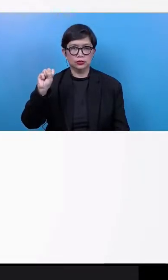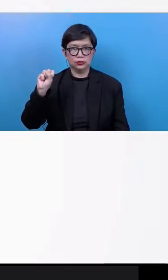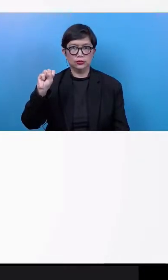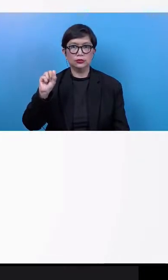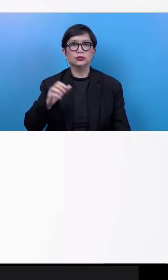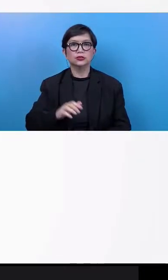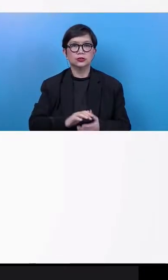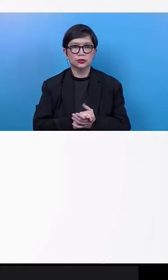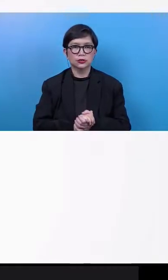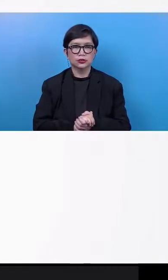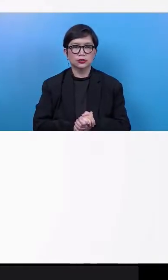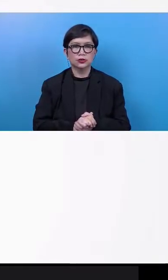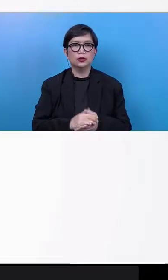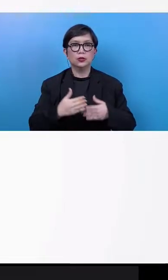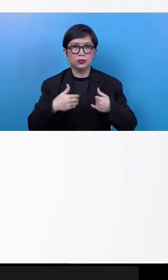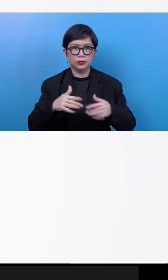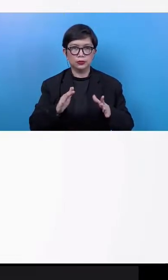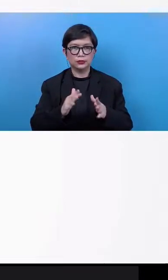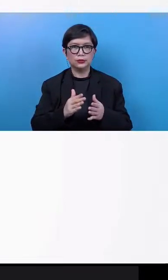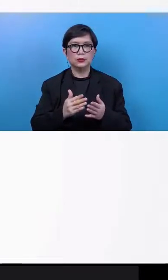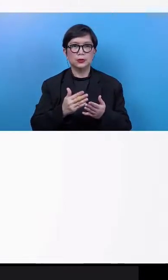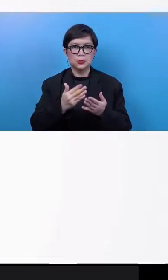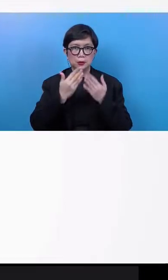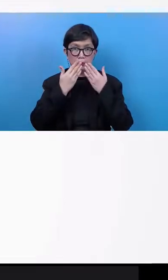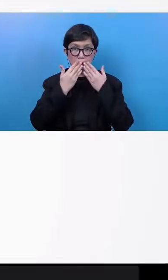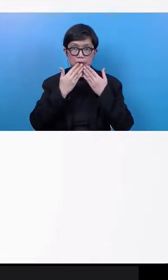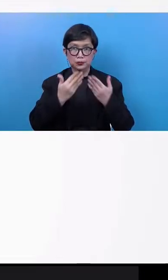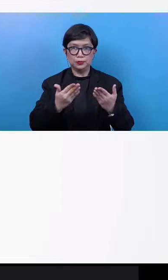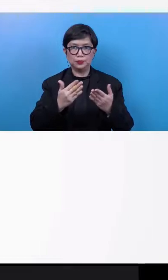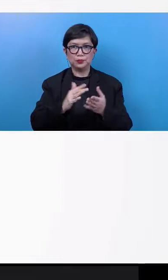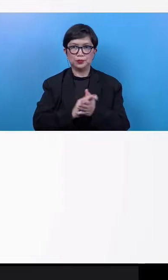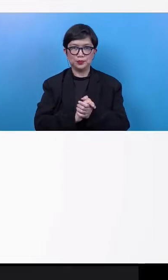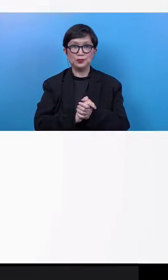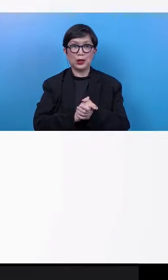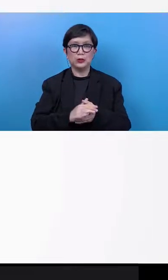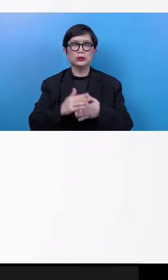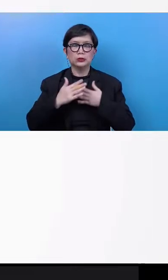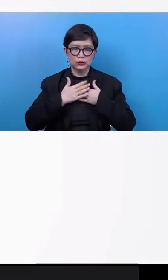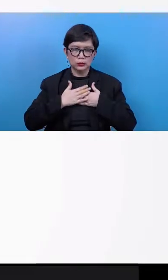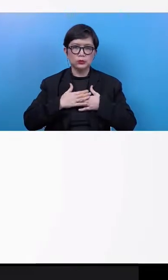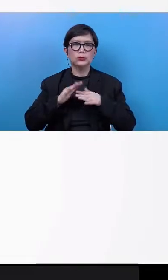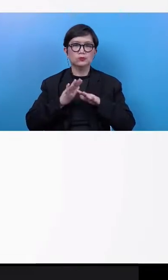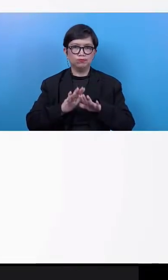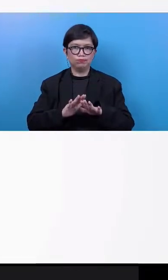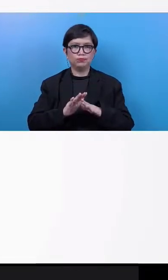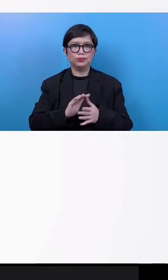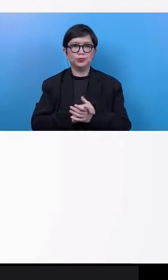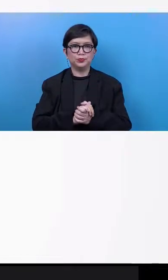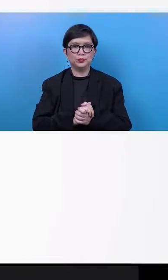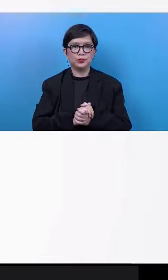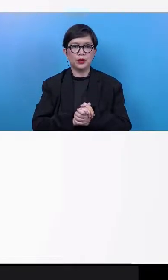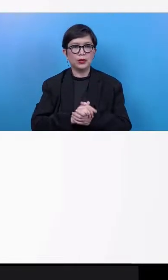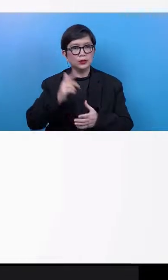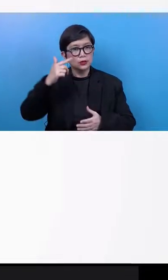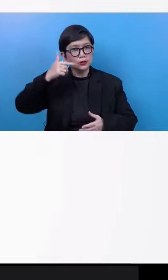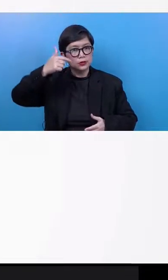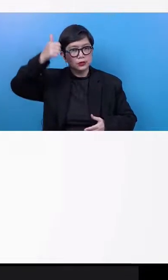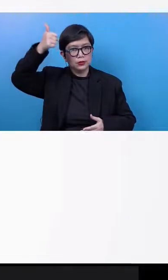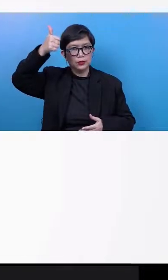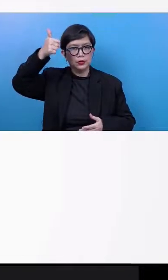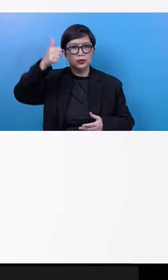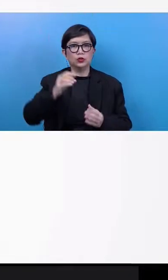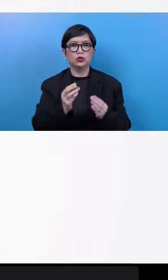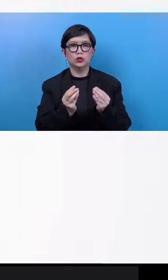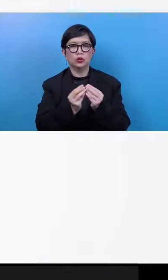your patience. Claes Andersson is the lead crisis planner in EU's foreign policy instrument. He's a civil engineer